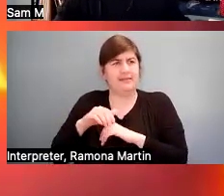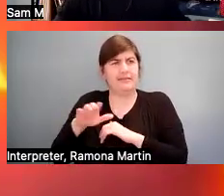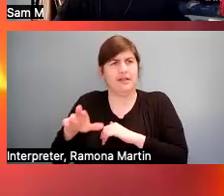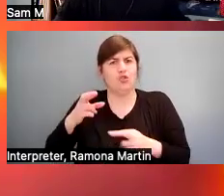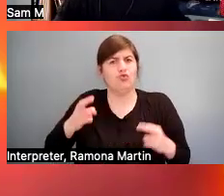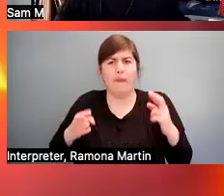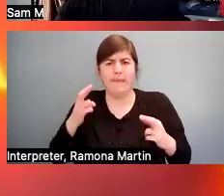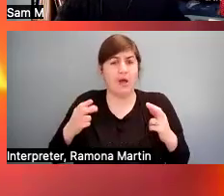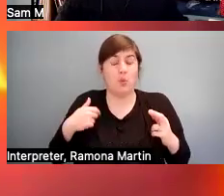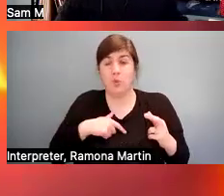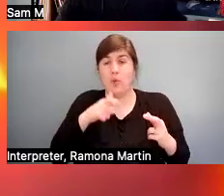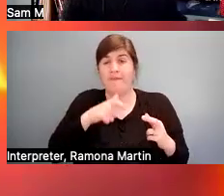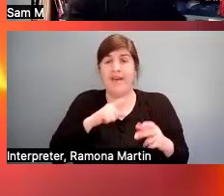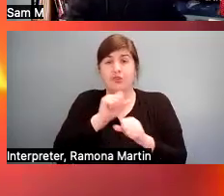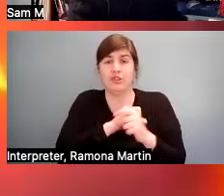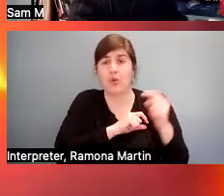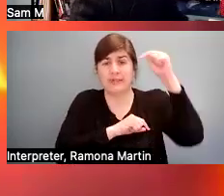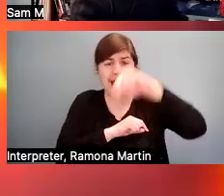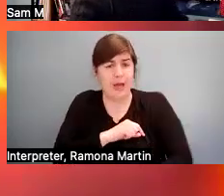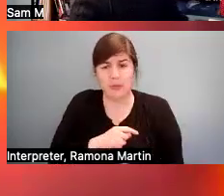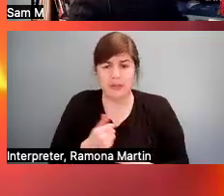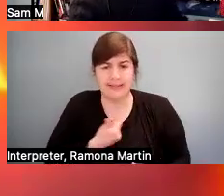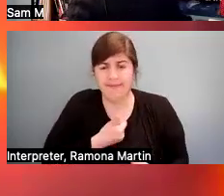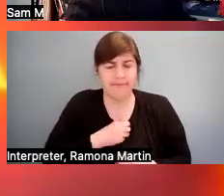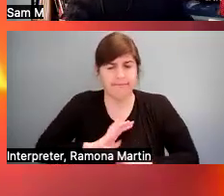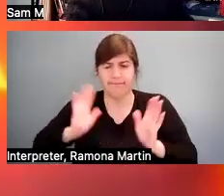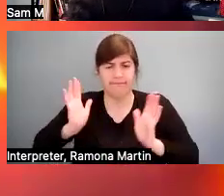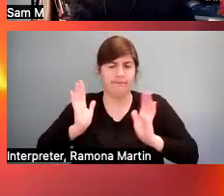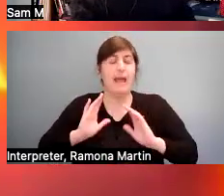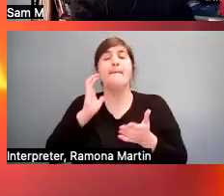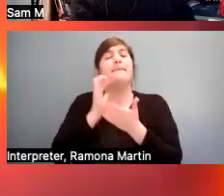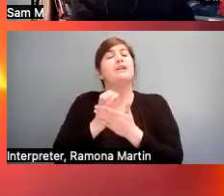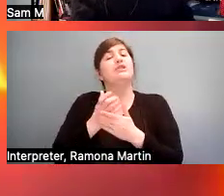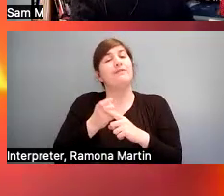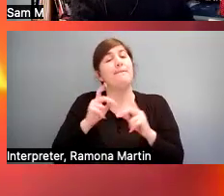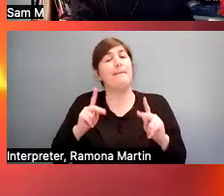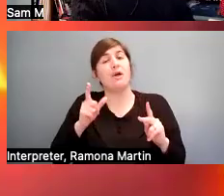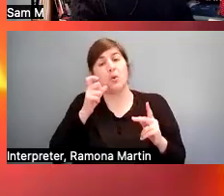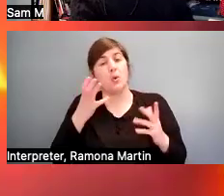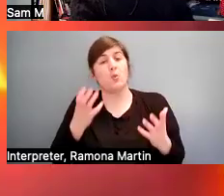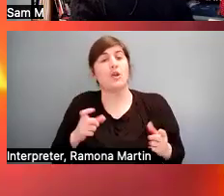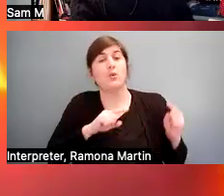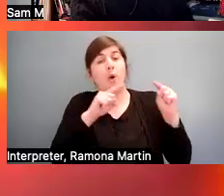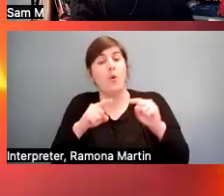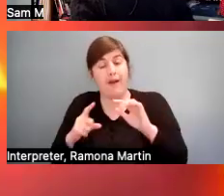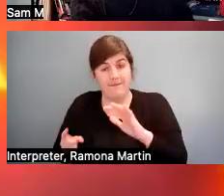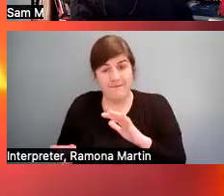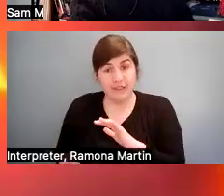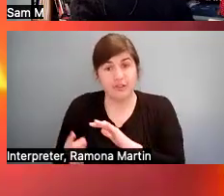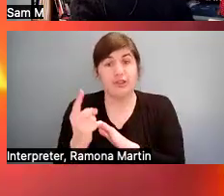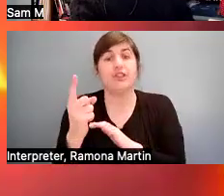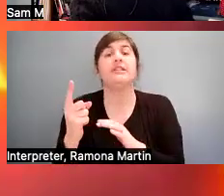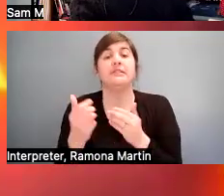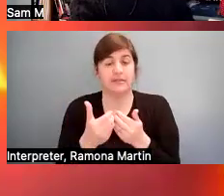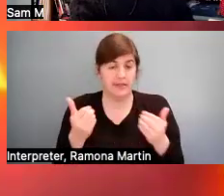Yes. person there. Yeah, so it's like there's the pictures that come from people who want to go on an adventure, um, and then the